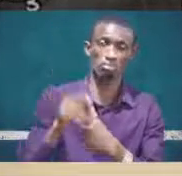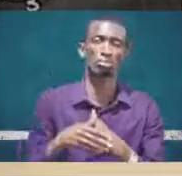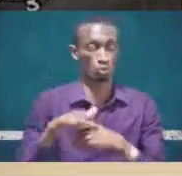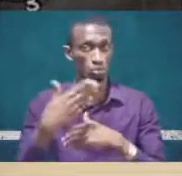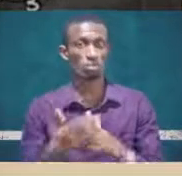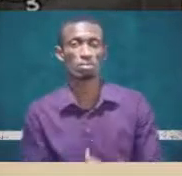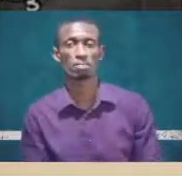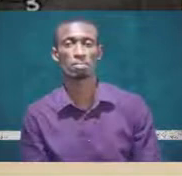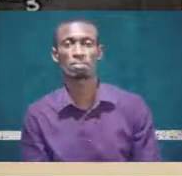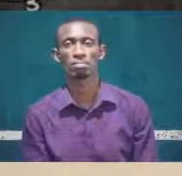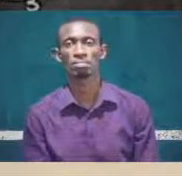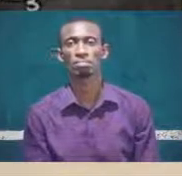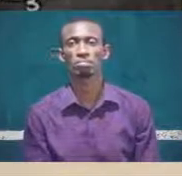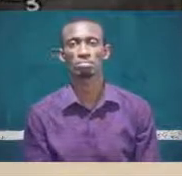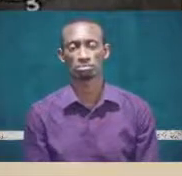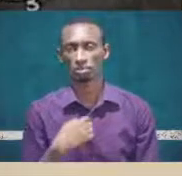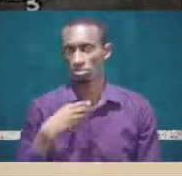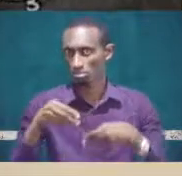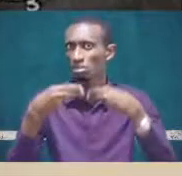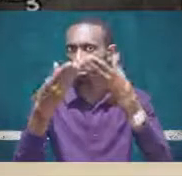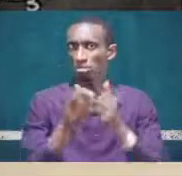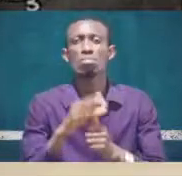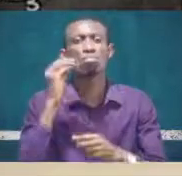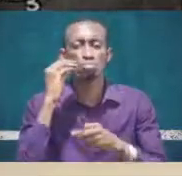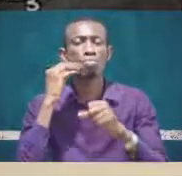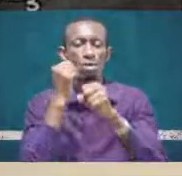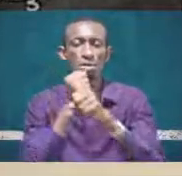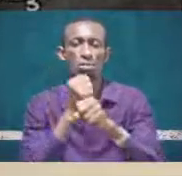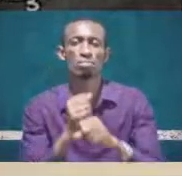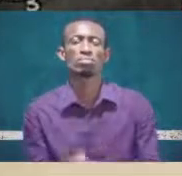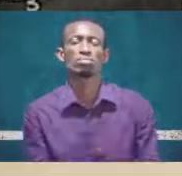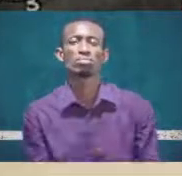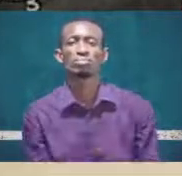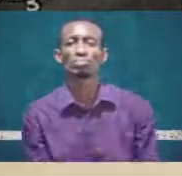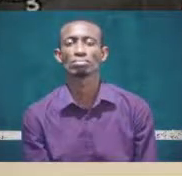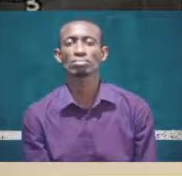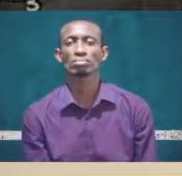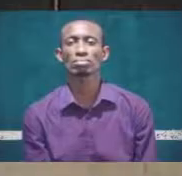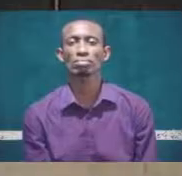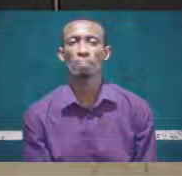Thereafter, I leave you a homework.